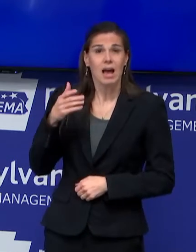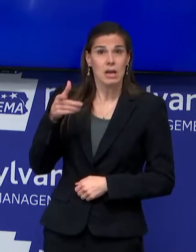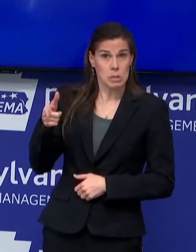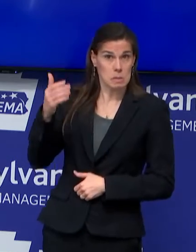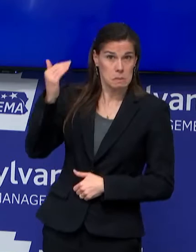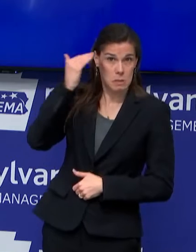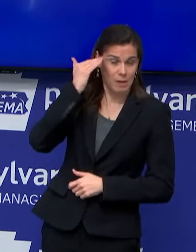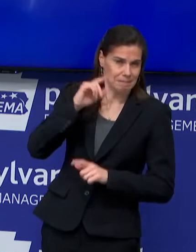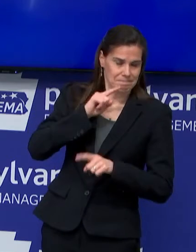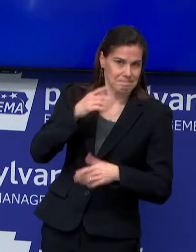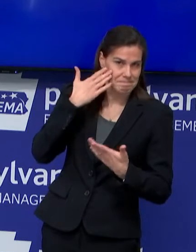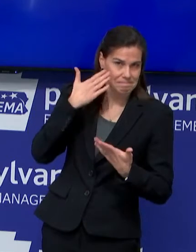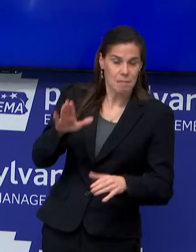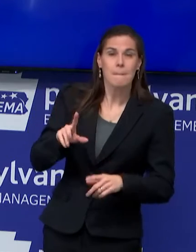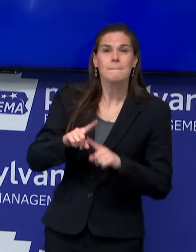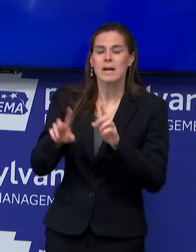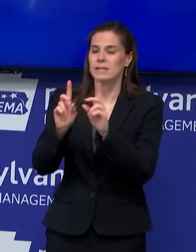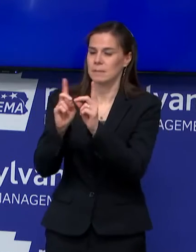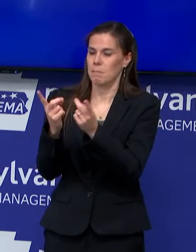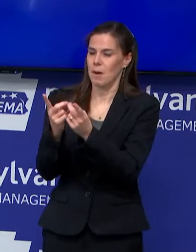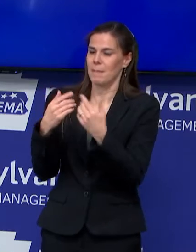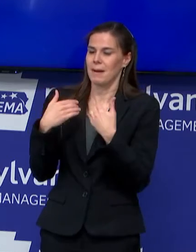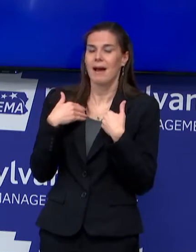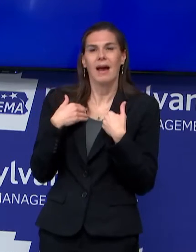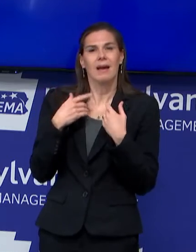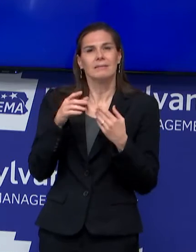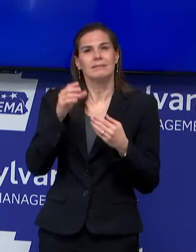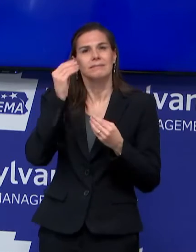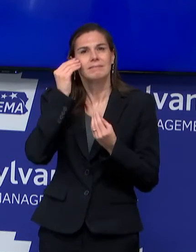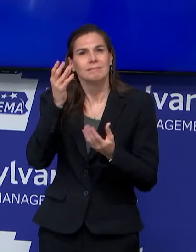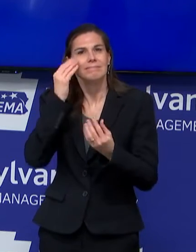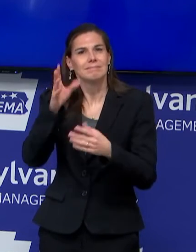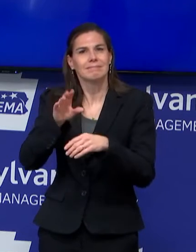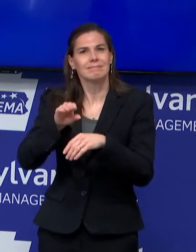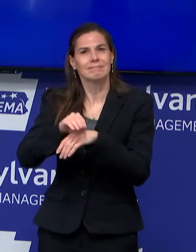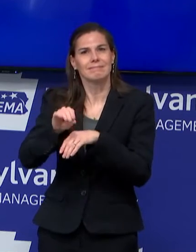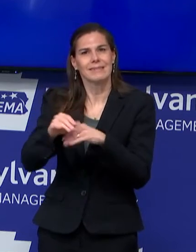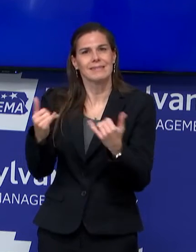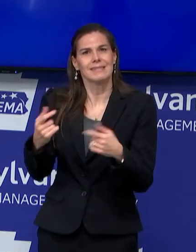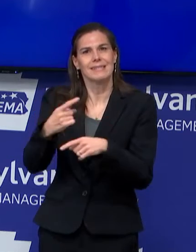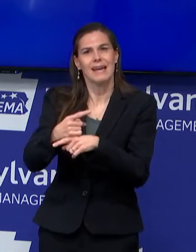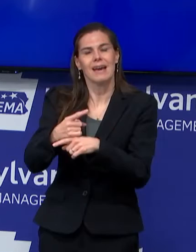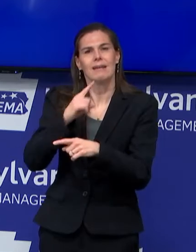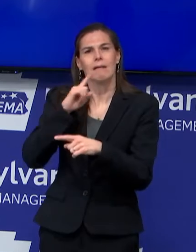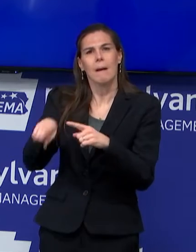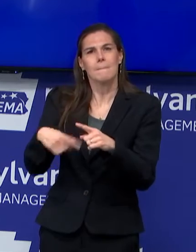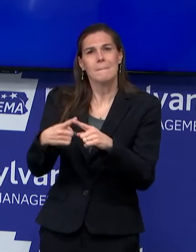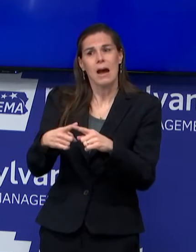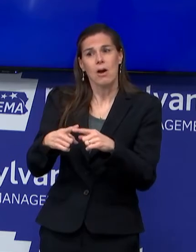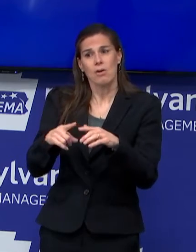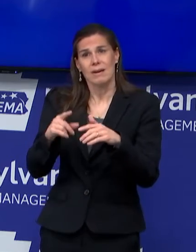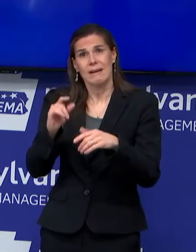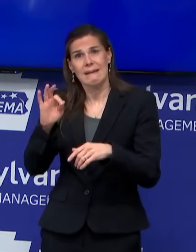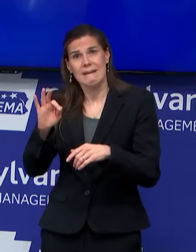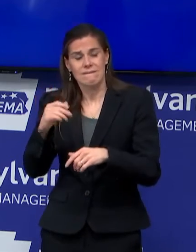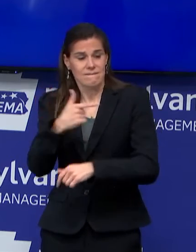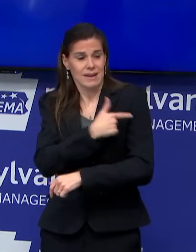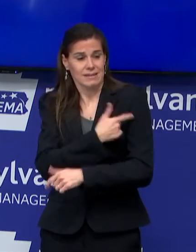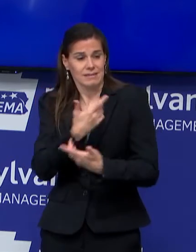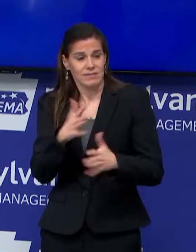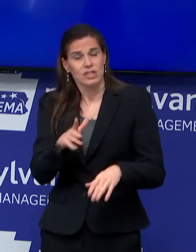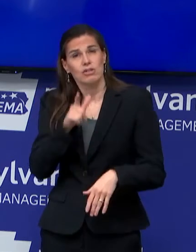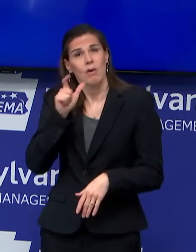but the department put out guidance today related to the fact that you don't have to quarantine necessarily if you've been